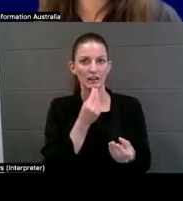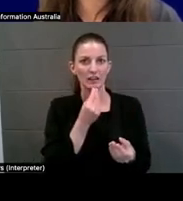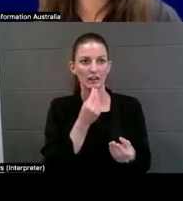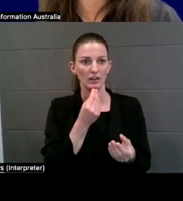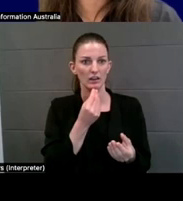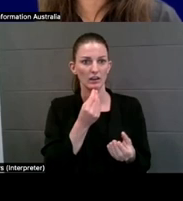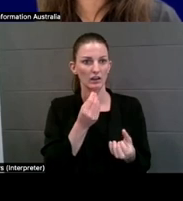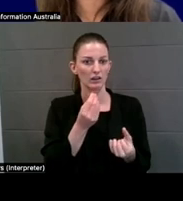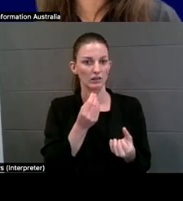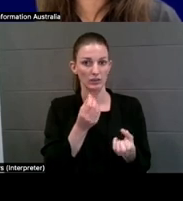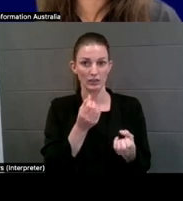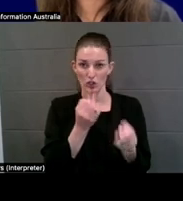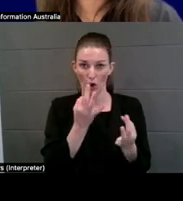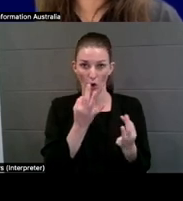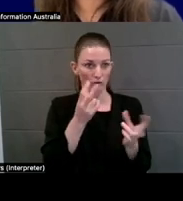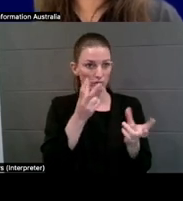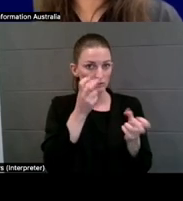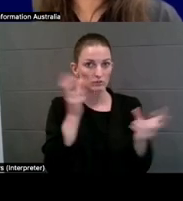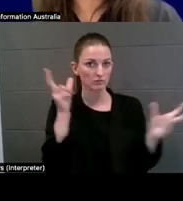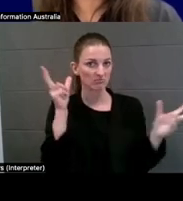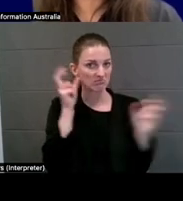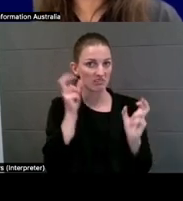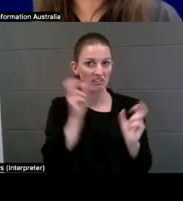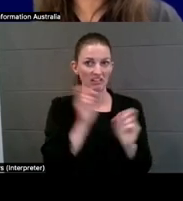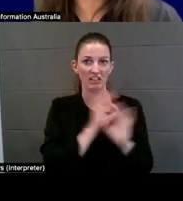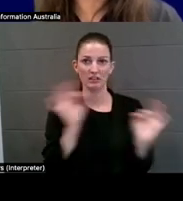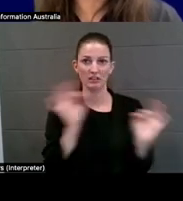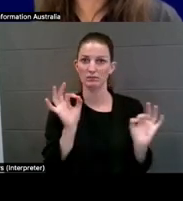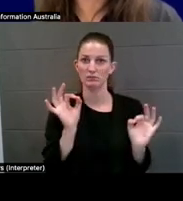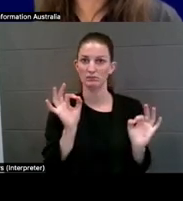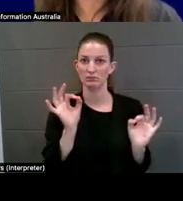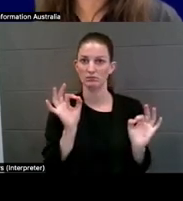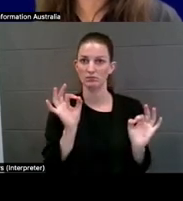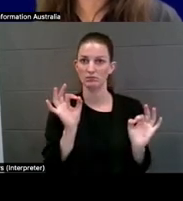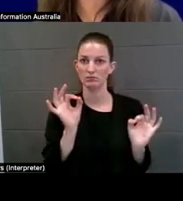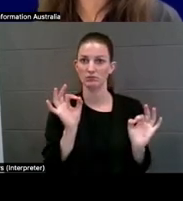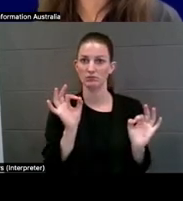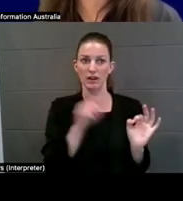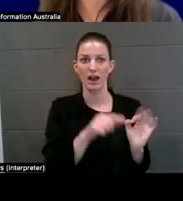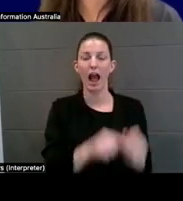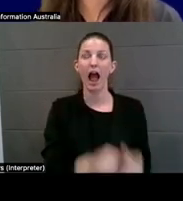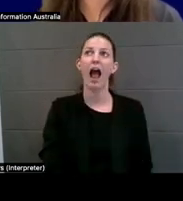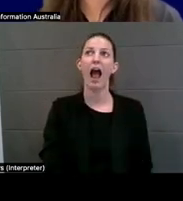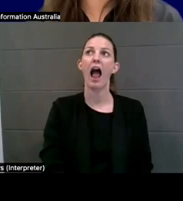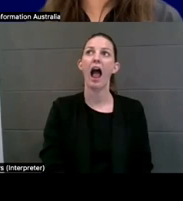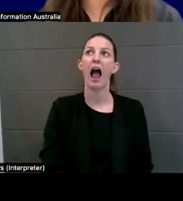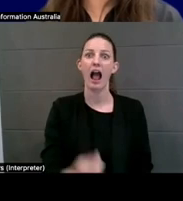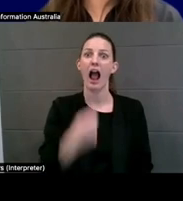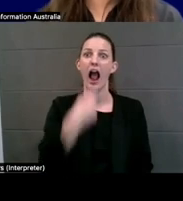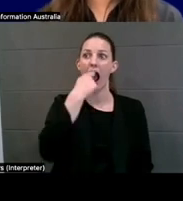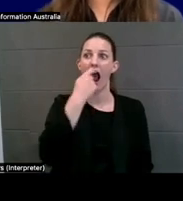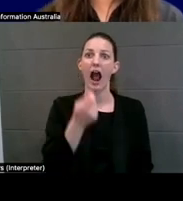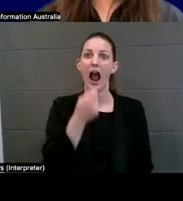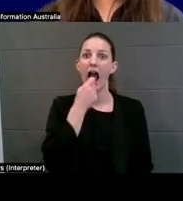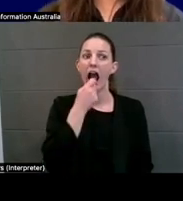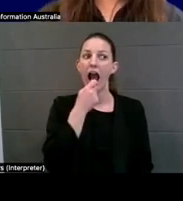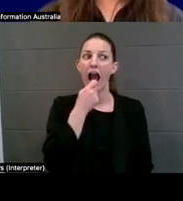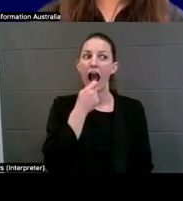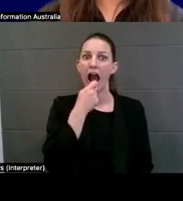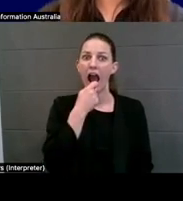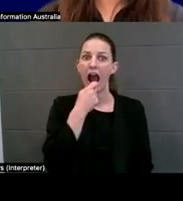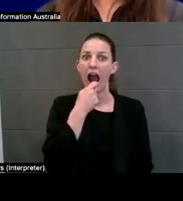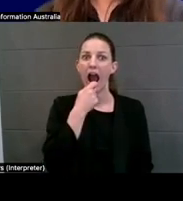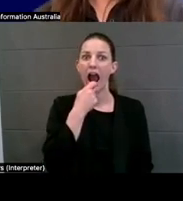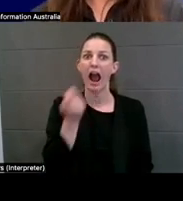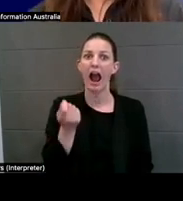or hearing for speech? We are seeing a mouth held wide open once food touches the lips.